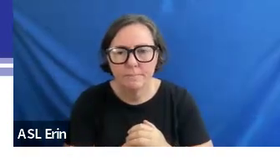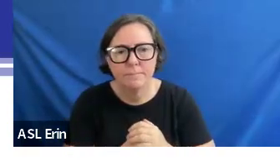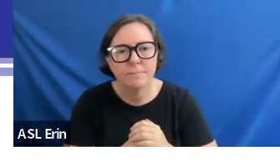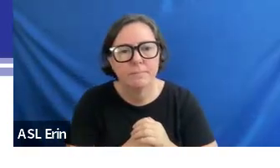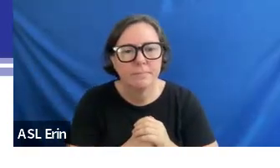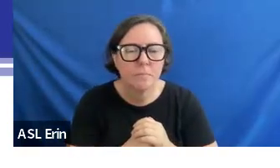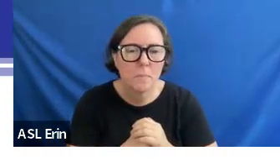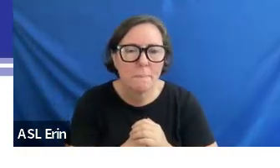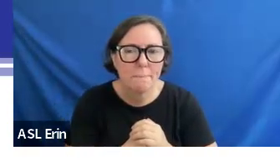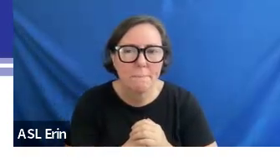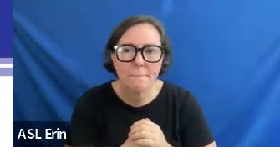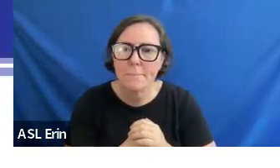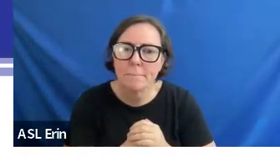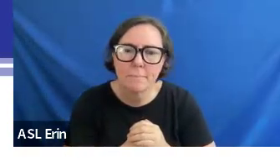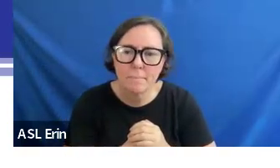Next slide.